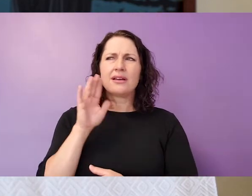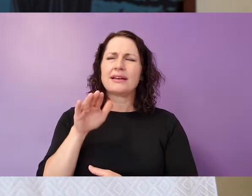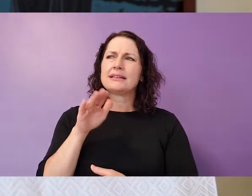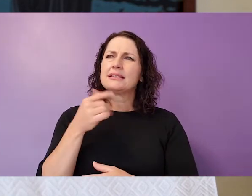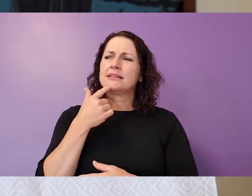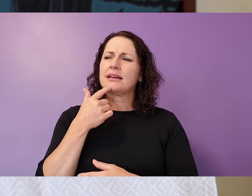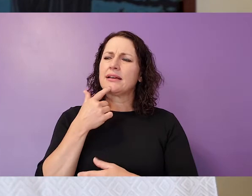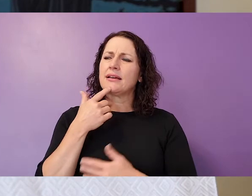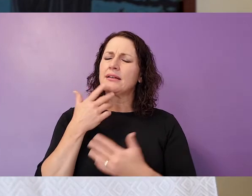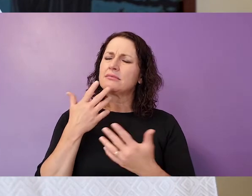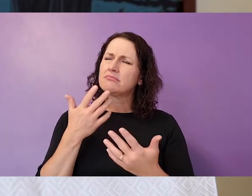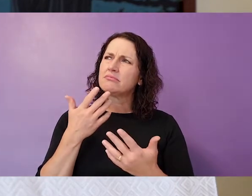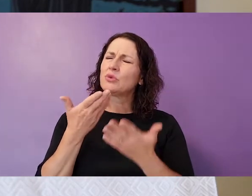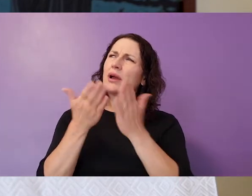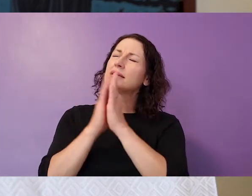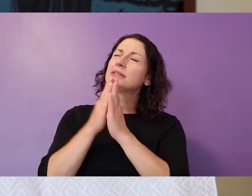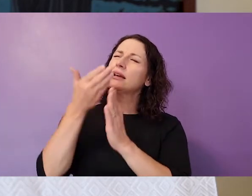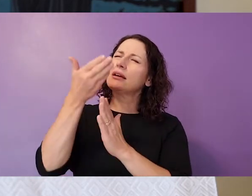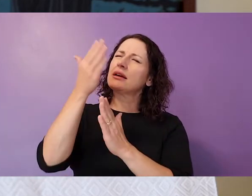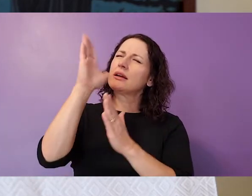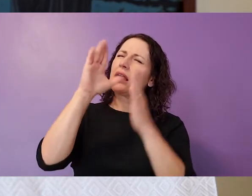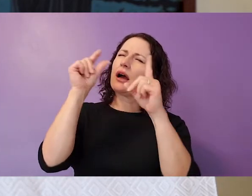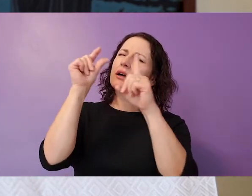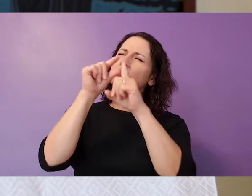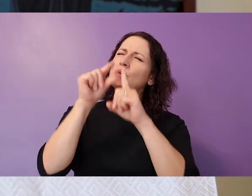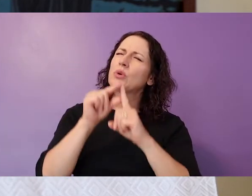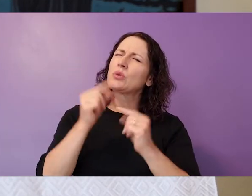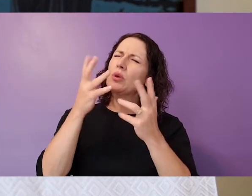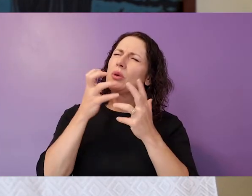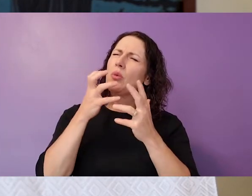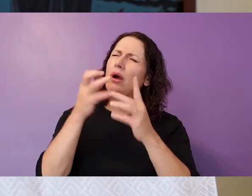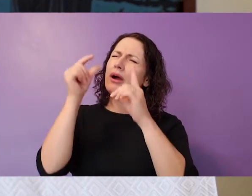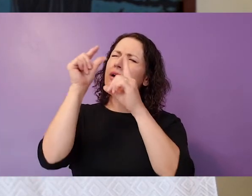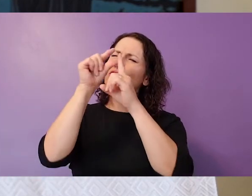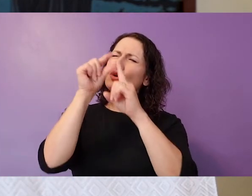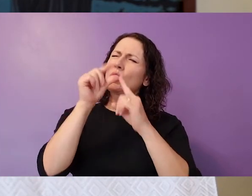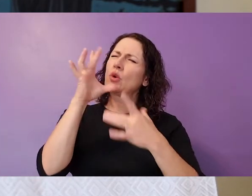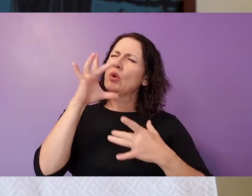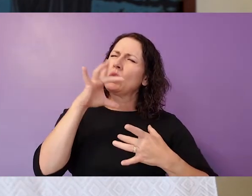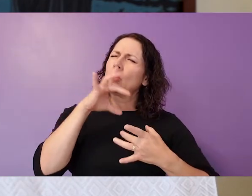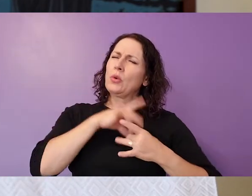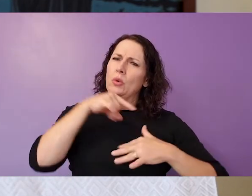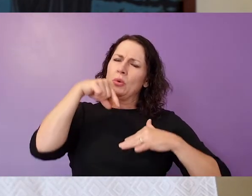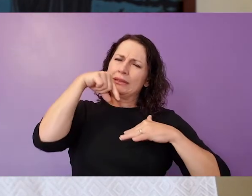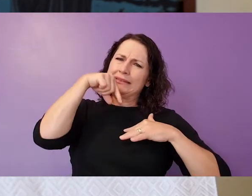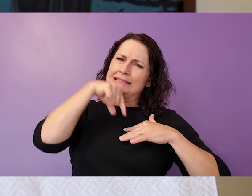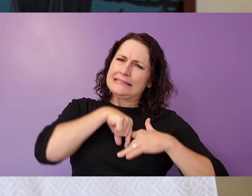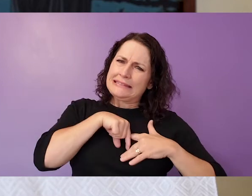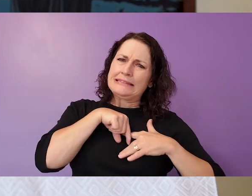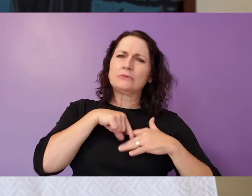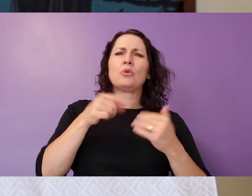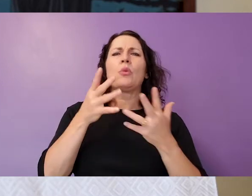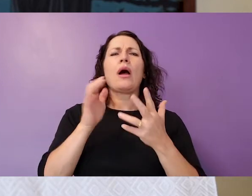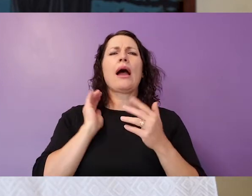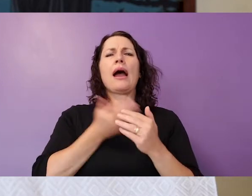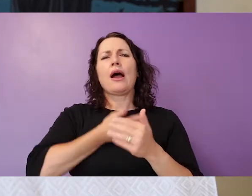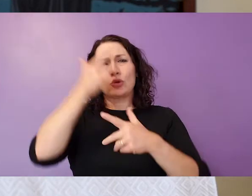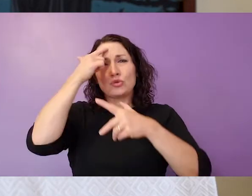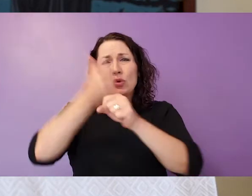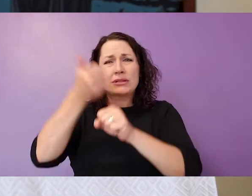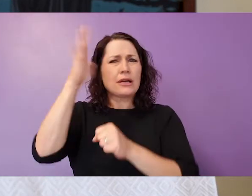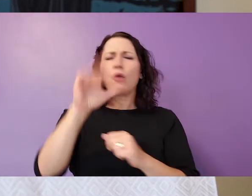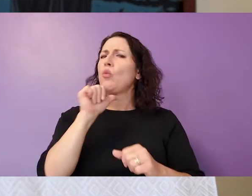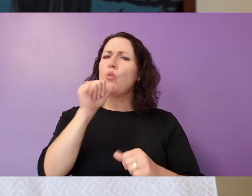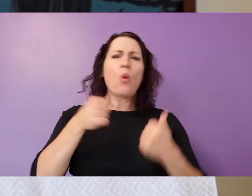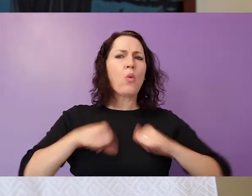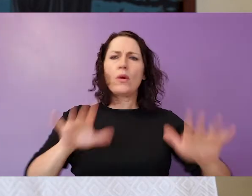And we ask that the Word of God penetrate us deeply. Our trust in God, our trust in the God that